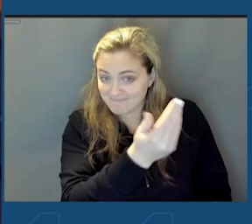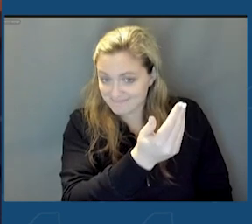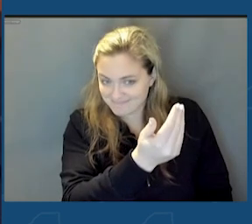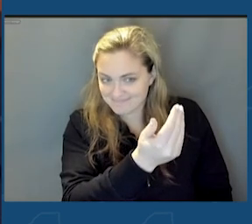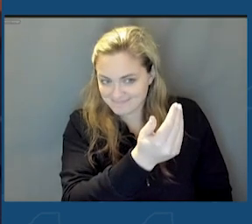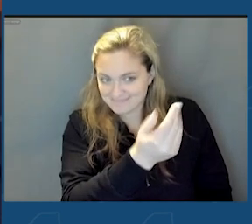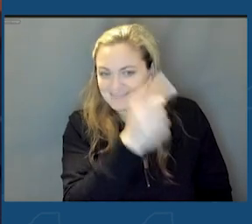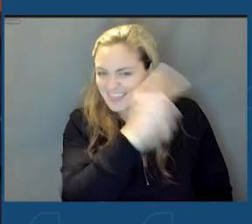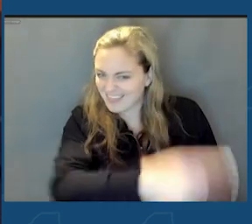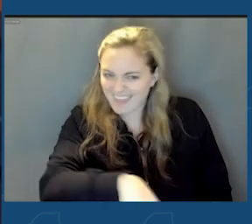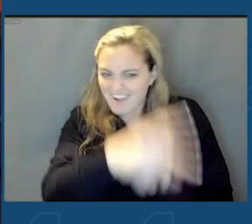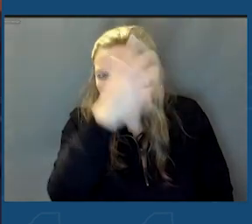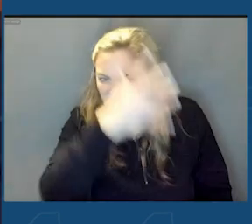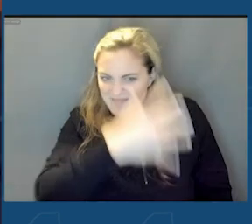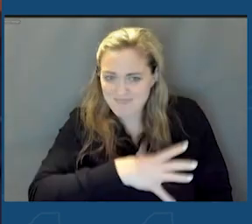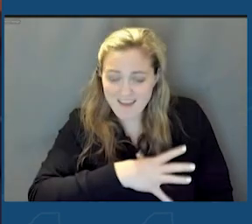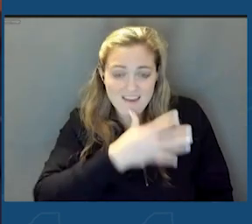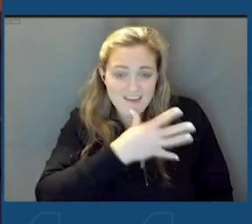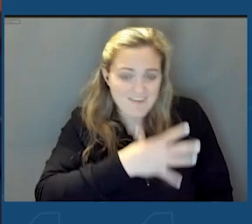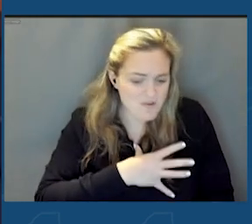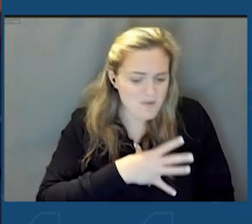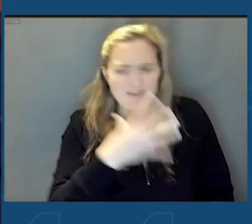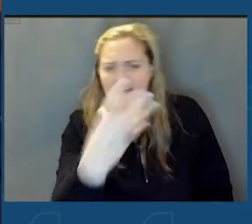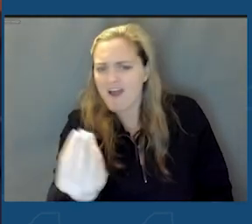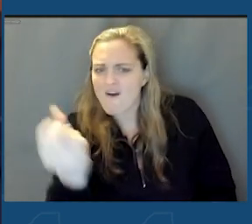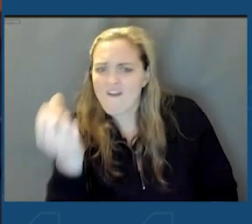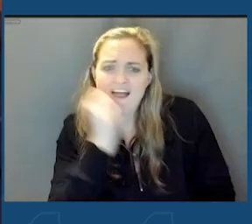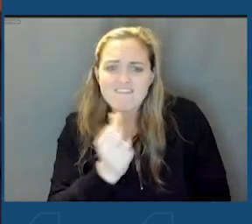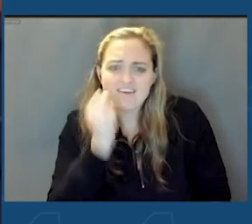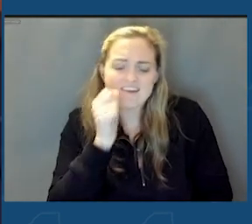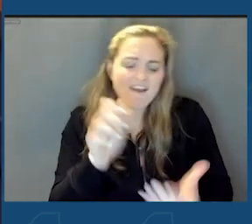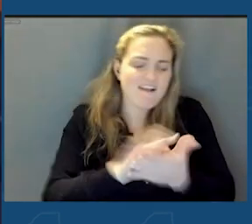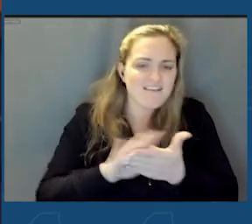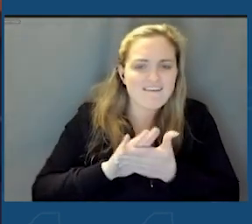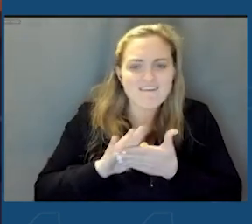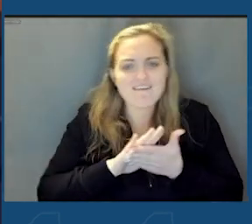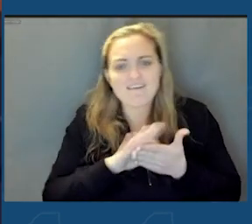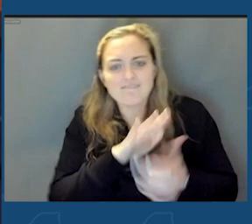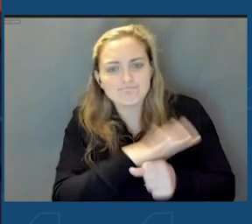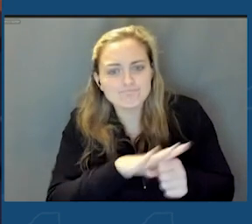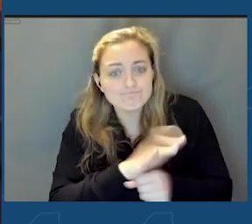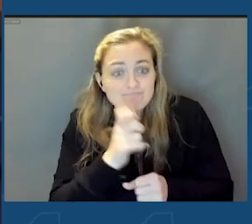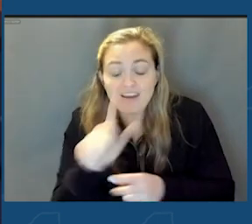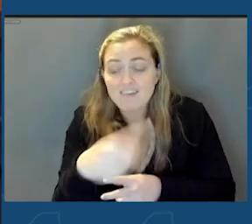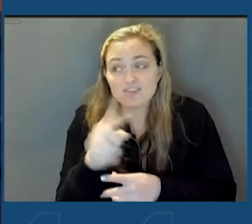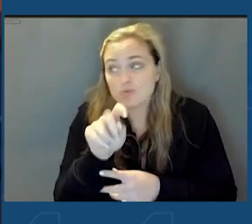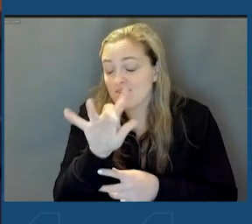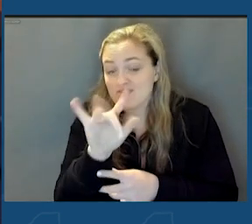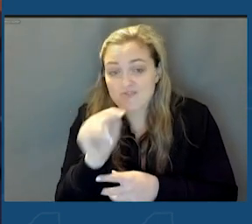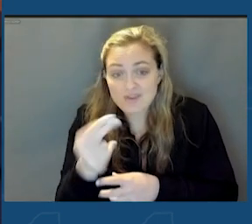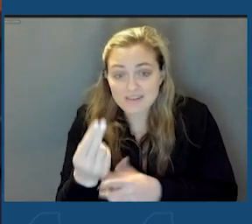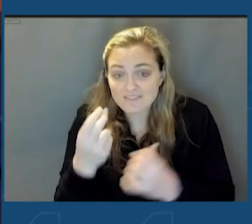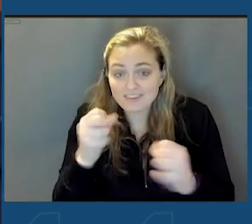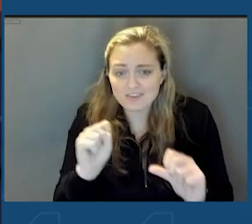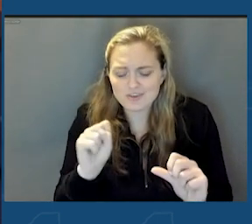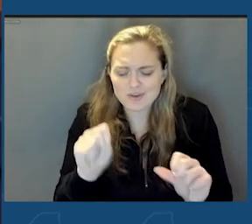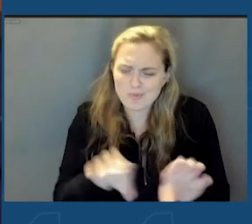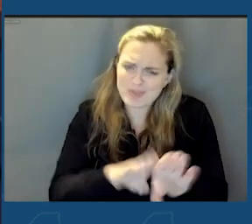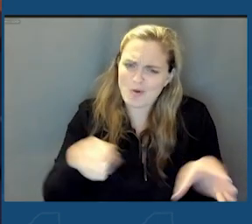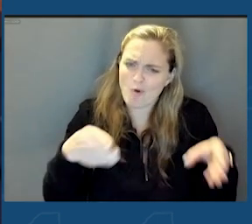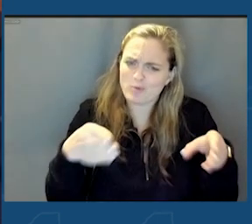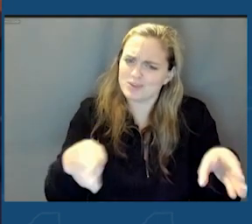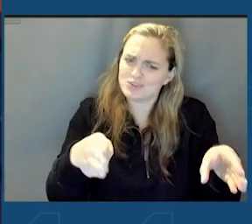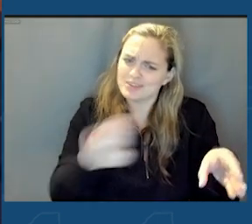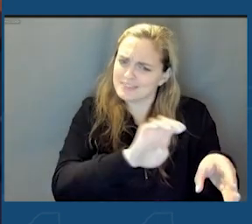They're the men and the women who's out there every day cleaning the area, and not just 125th Street, the open streets in East